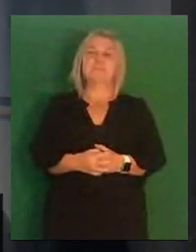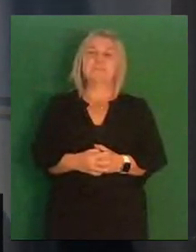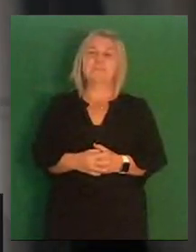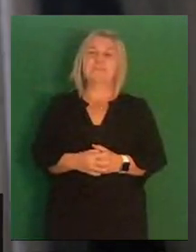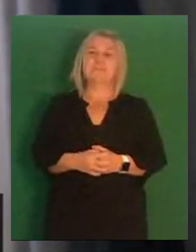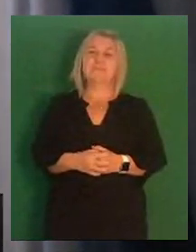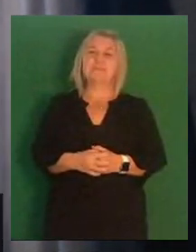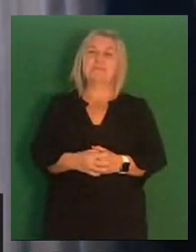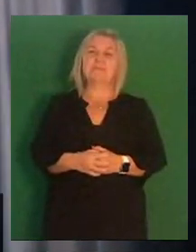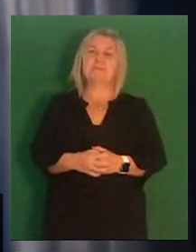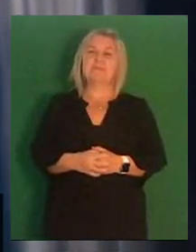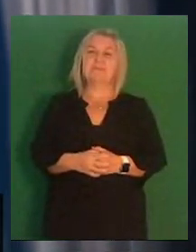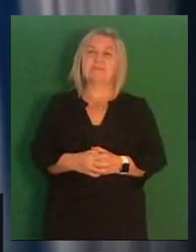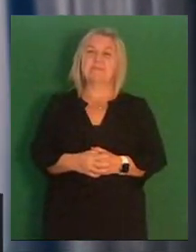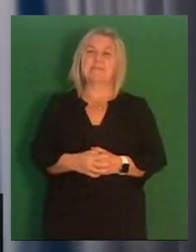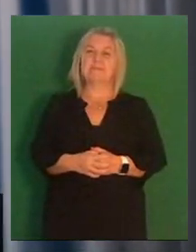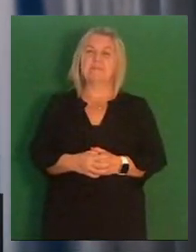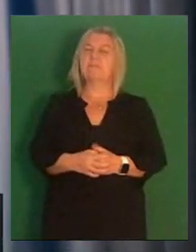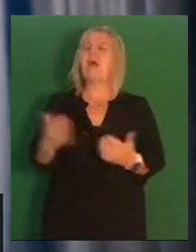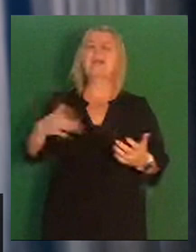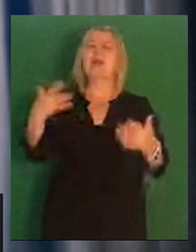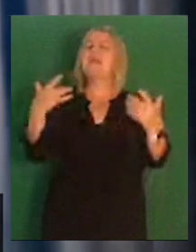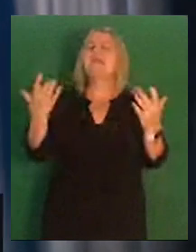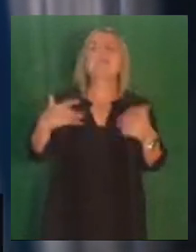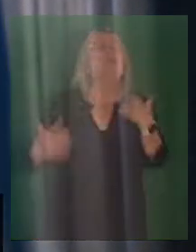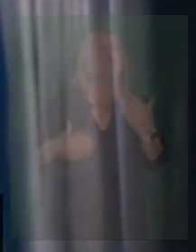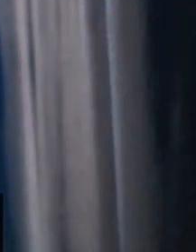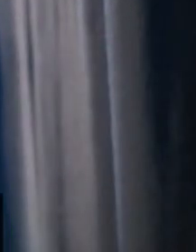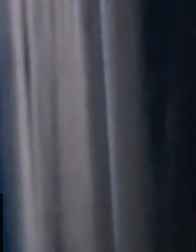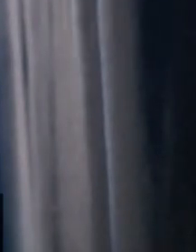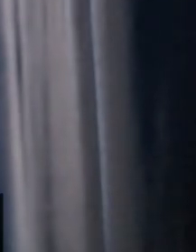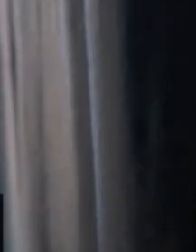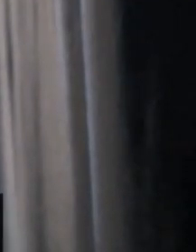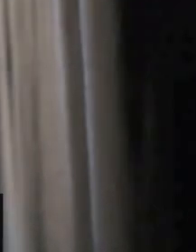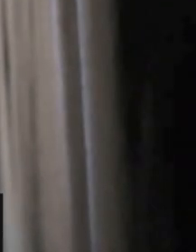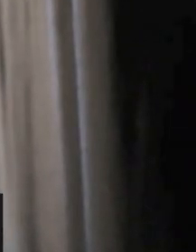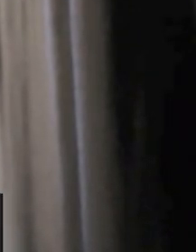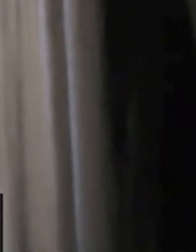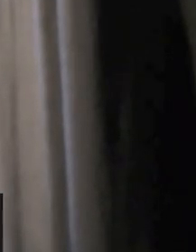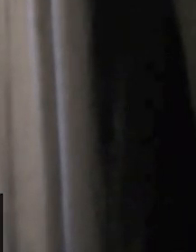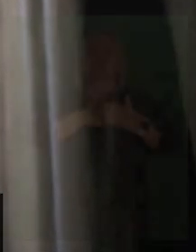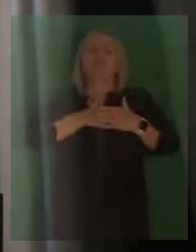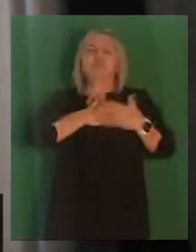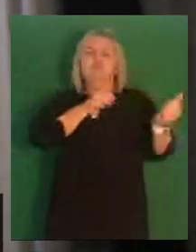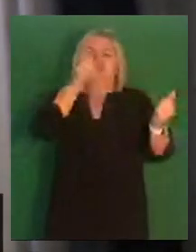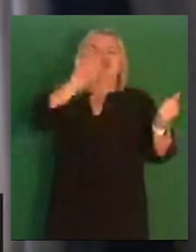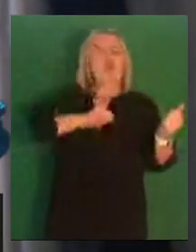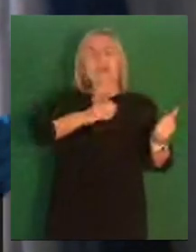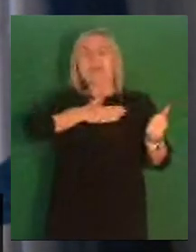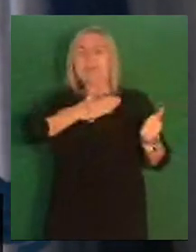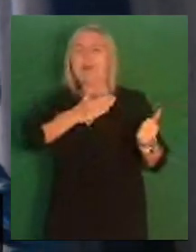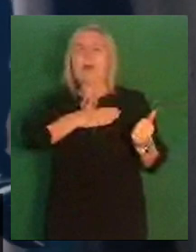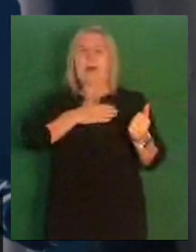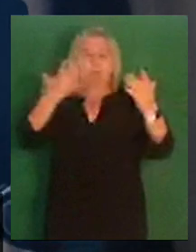All the lives I've lived, my beating heart, my cheating heart, my costumes,